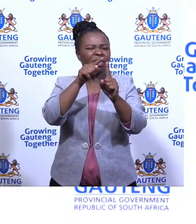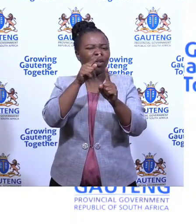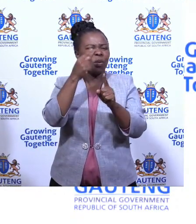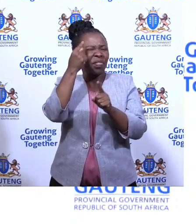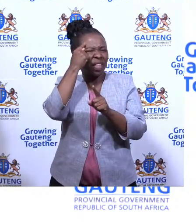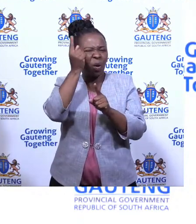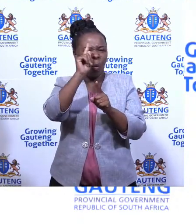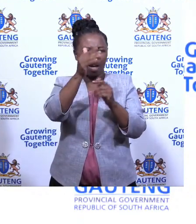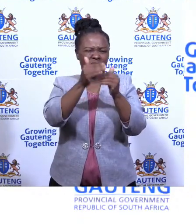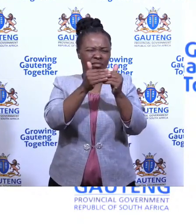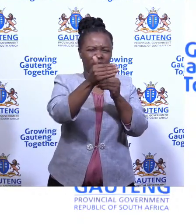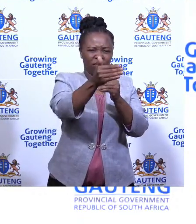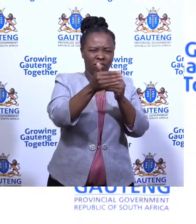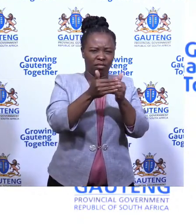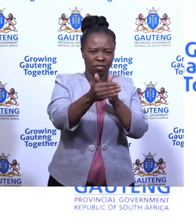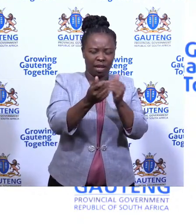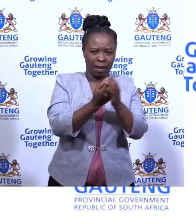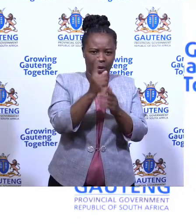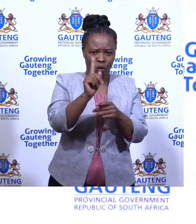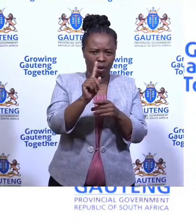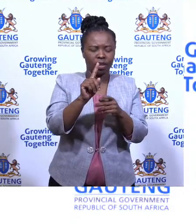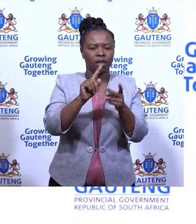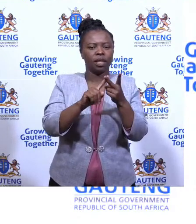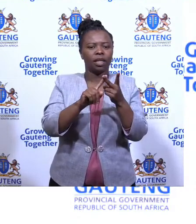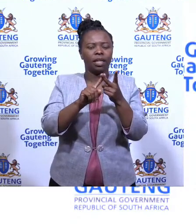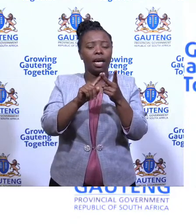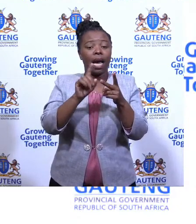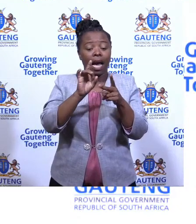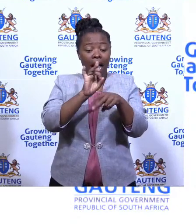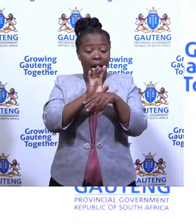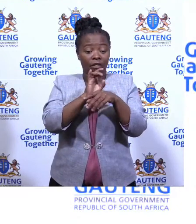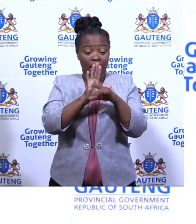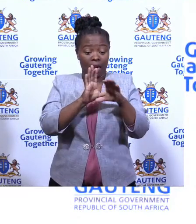team? The Provincial Advisory Committee